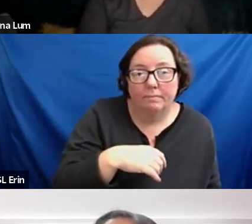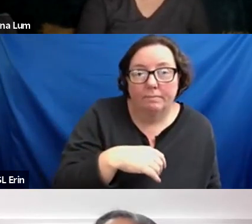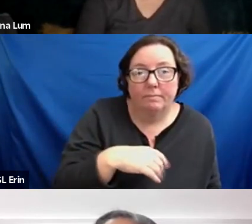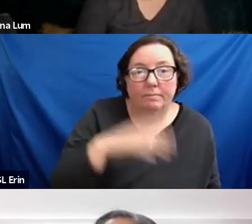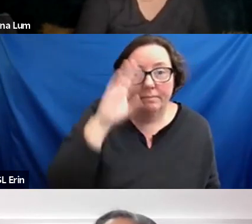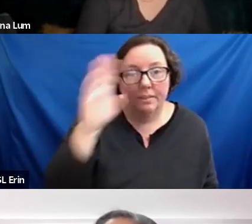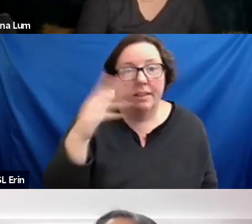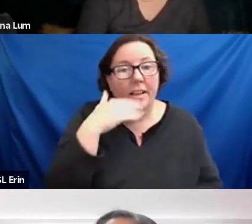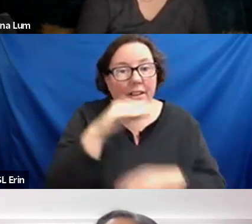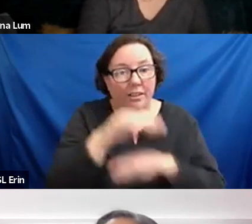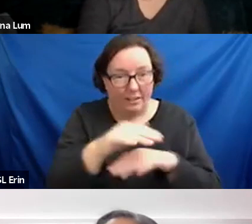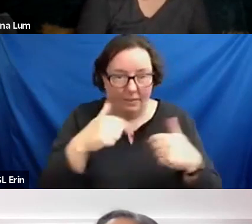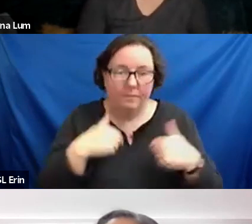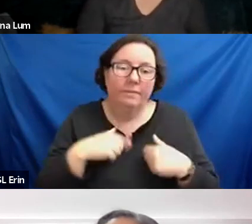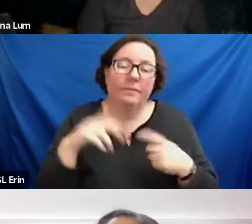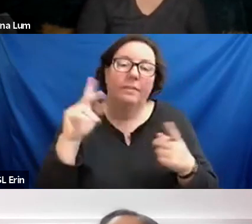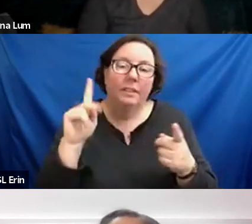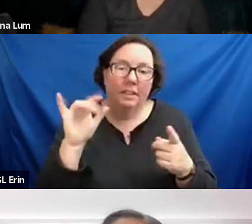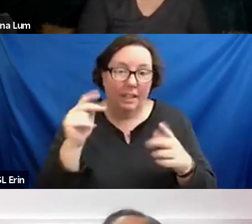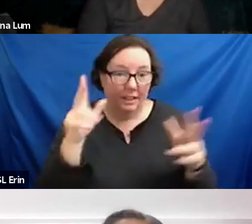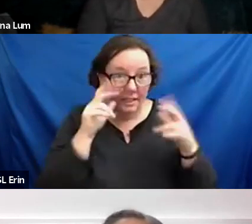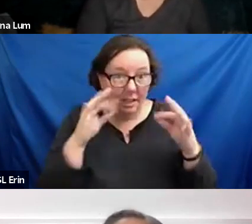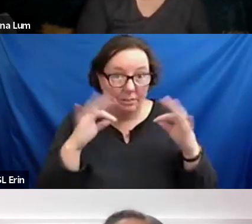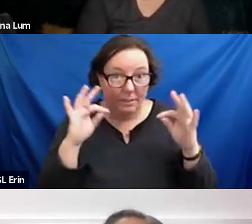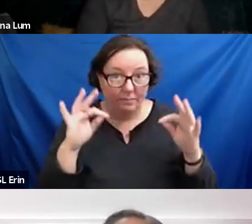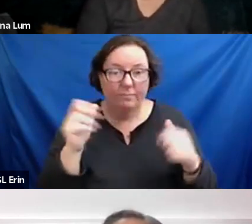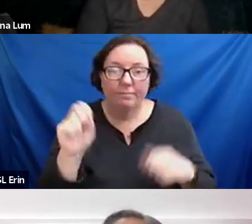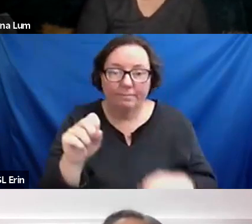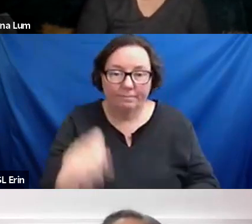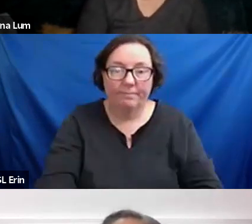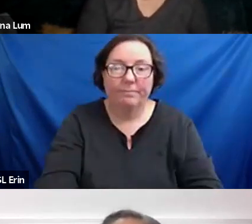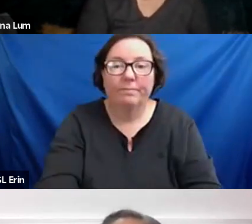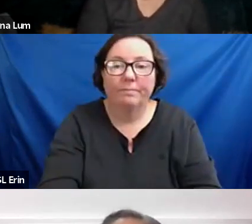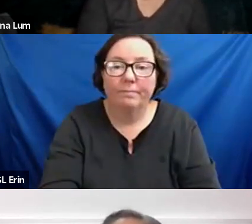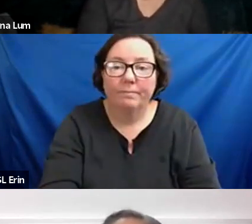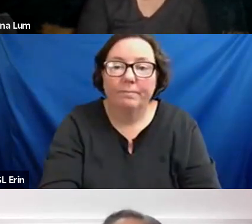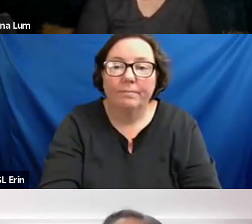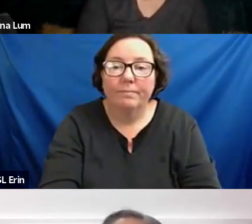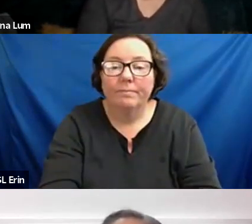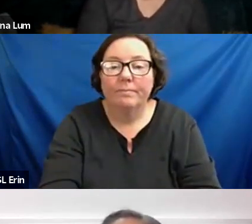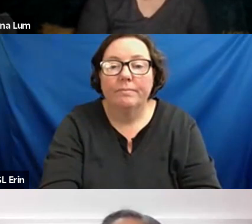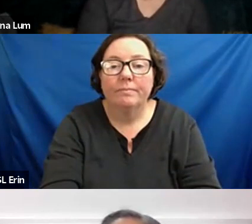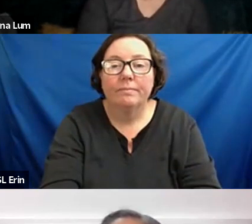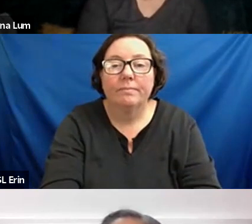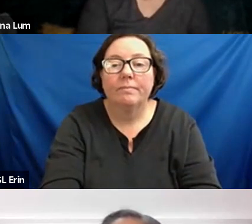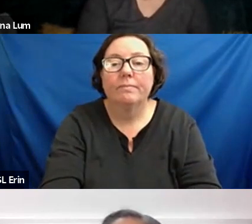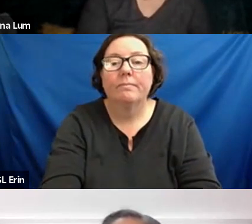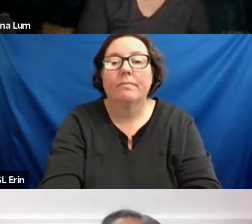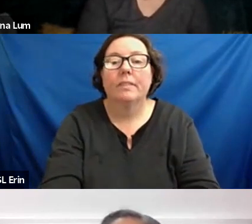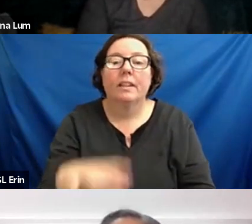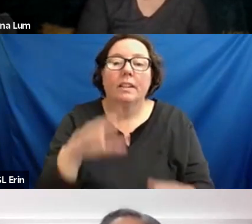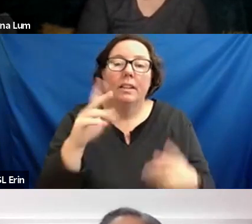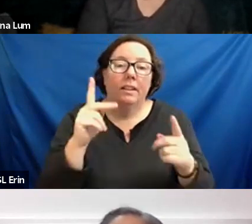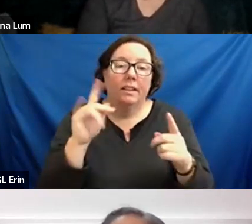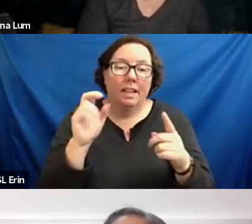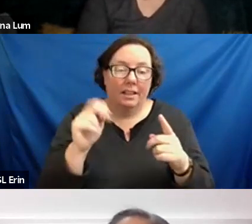Hi, good evening. This is Kathleen. Can everyone hear me? Yes, we can hear you. Great. Hi, I'm Kathleen Chardaboin. I'm a parent of